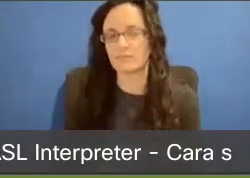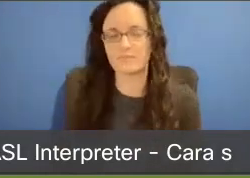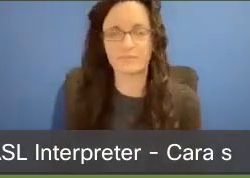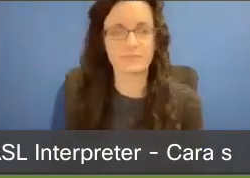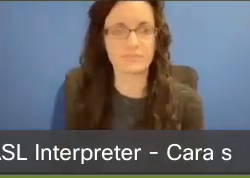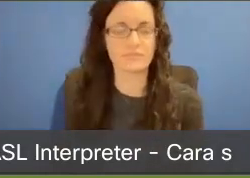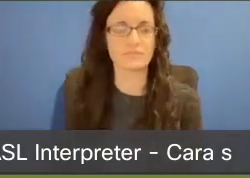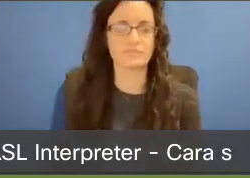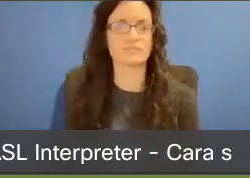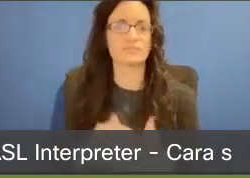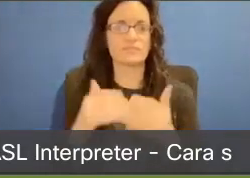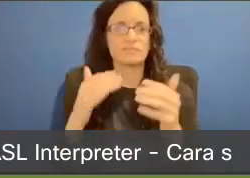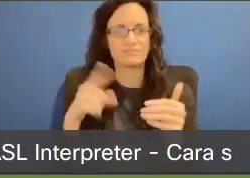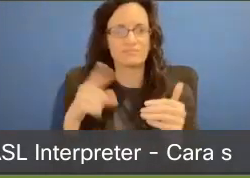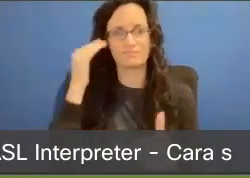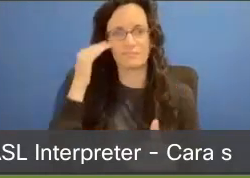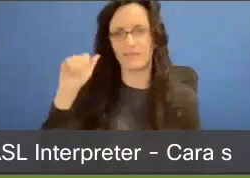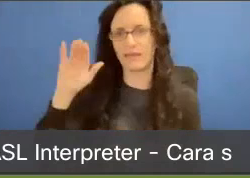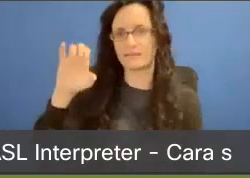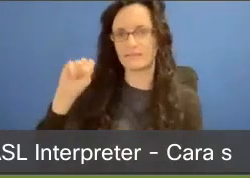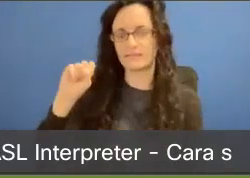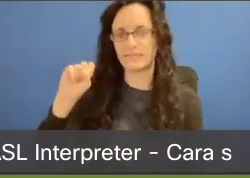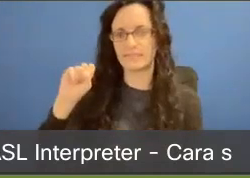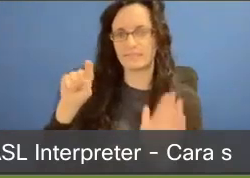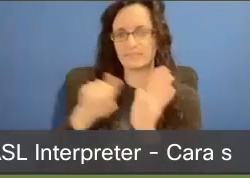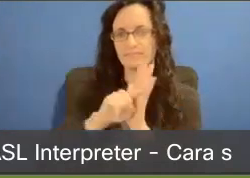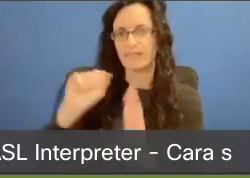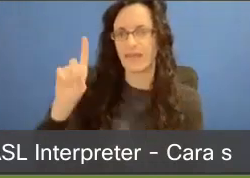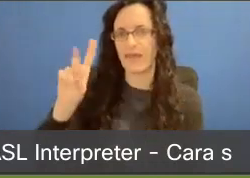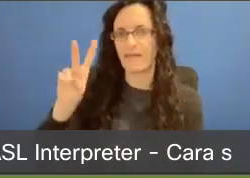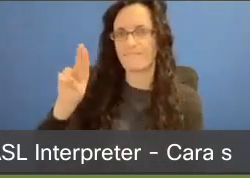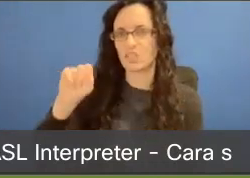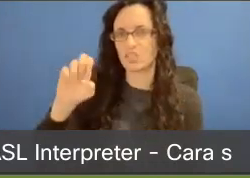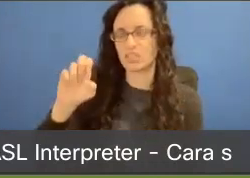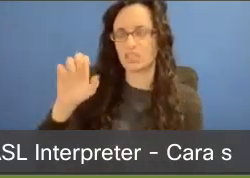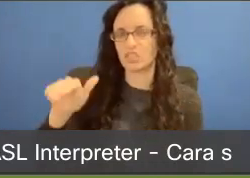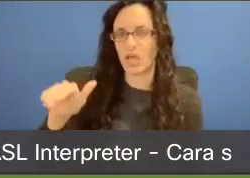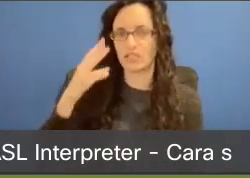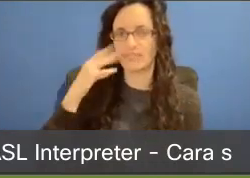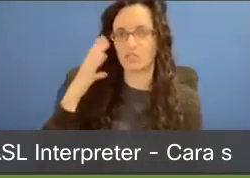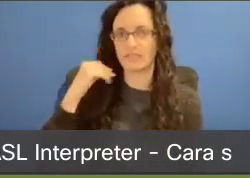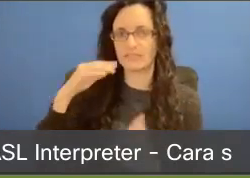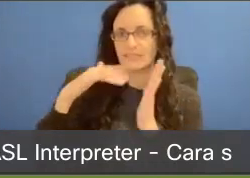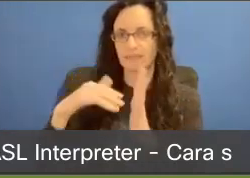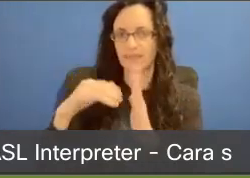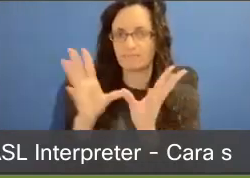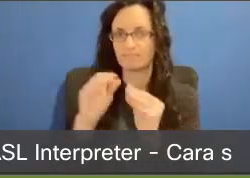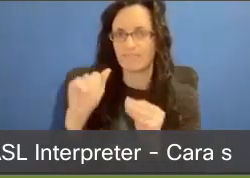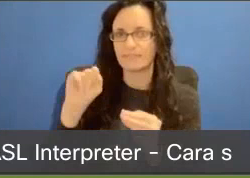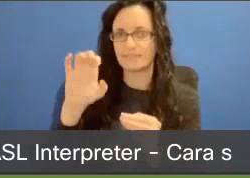Similarly, folks familiar with the ACEs studies, Adverse Childhood Experiences studies, very robust research